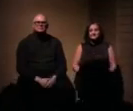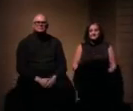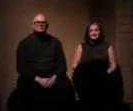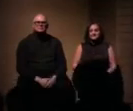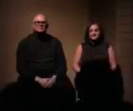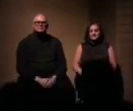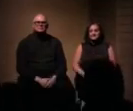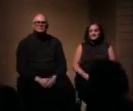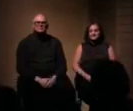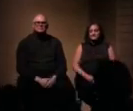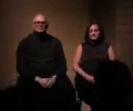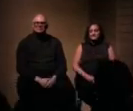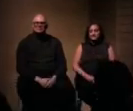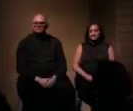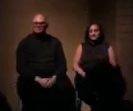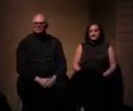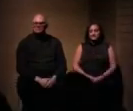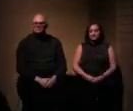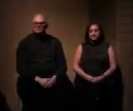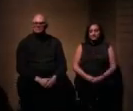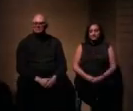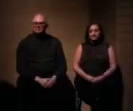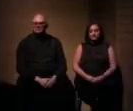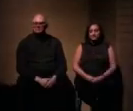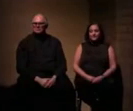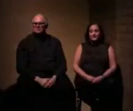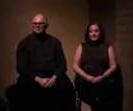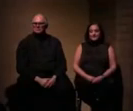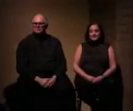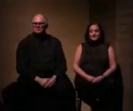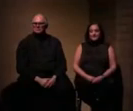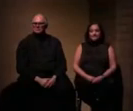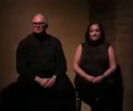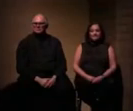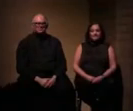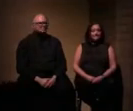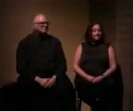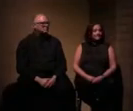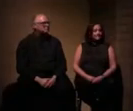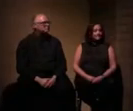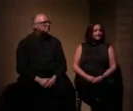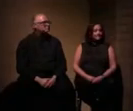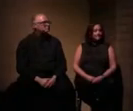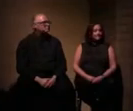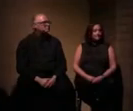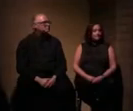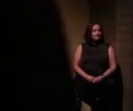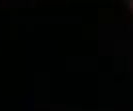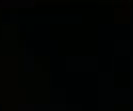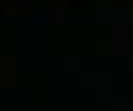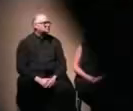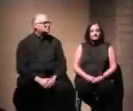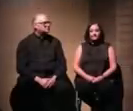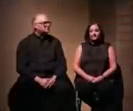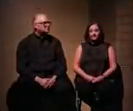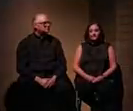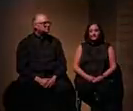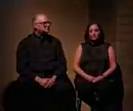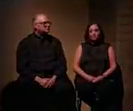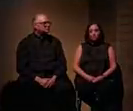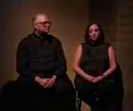Vance McKenzie is the technical director at the Community College of Denver. Maxwell O'Neill plays a variety of roles at Casa